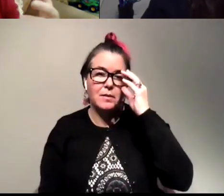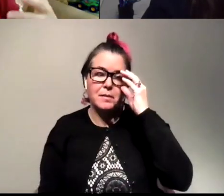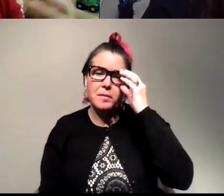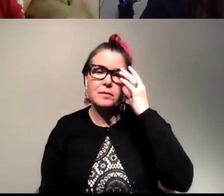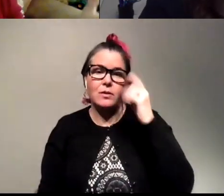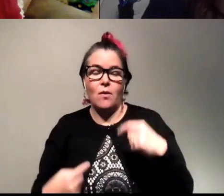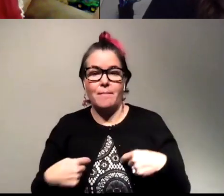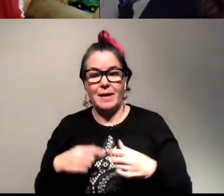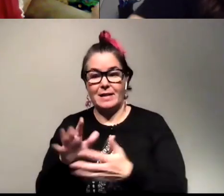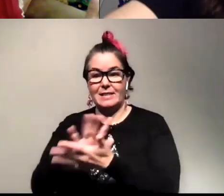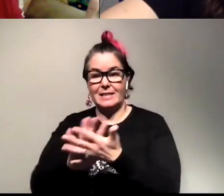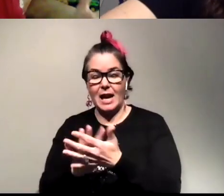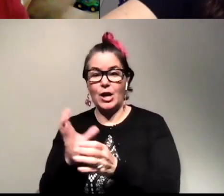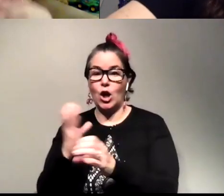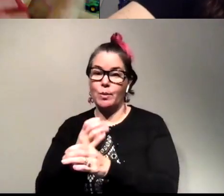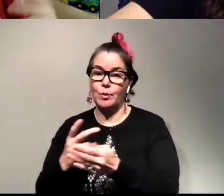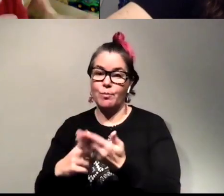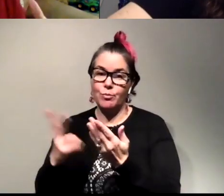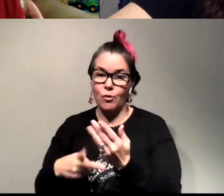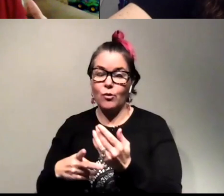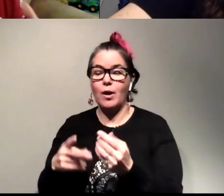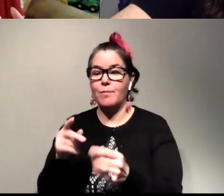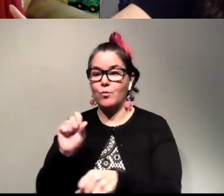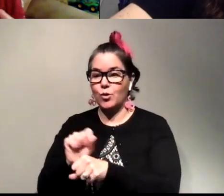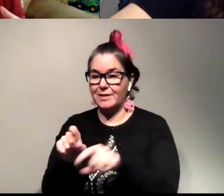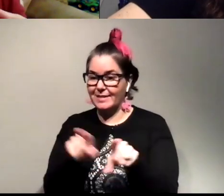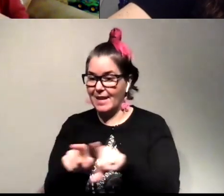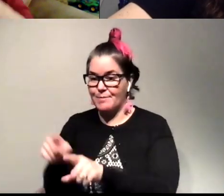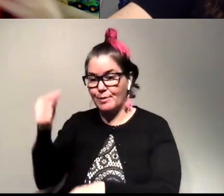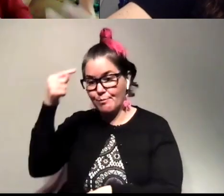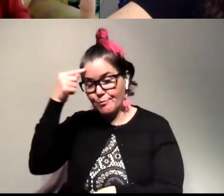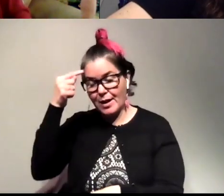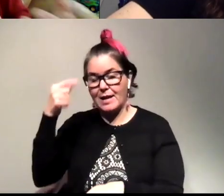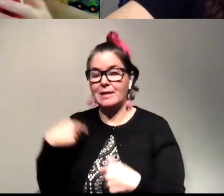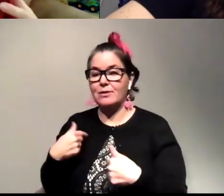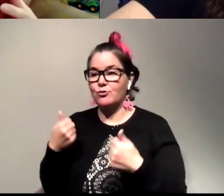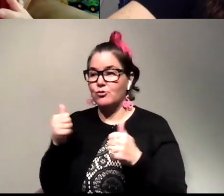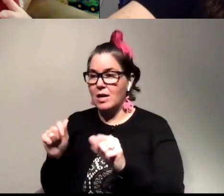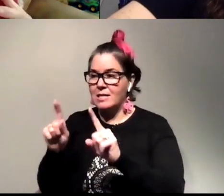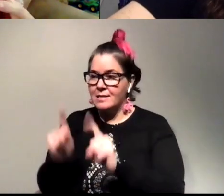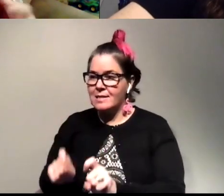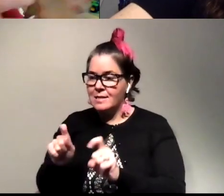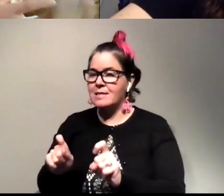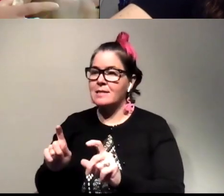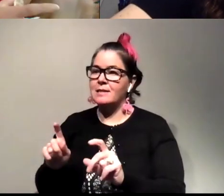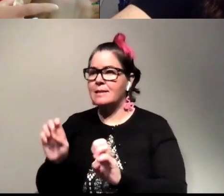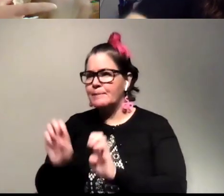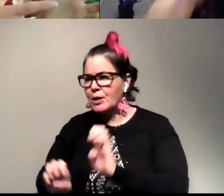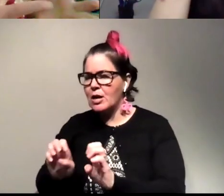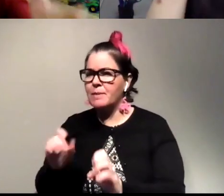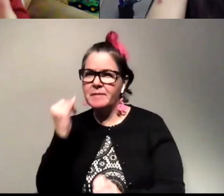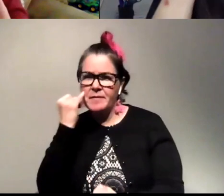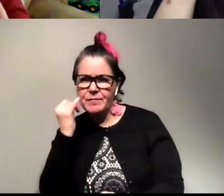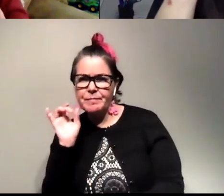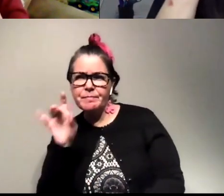of design a computer program that works like a brain, and then I could try to see and test, well, what if I did this?